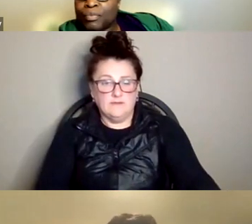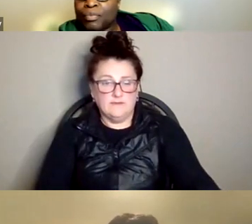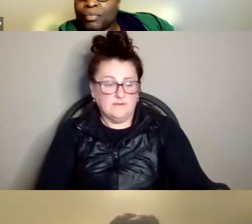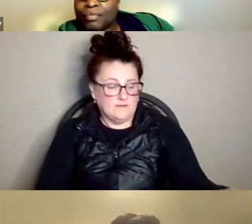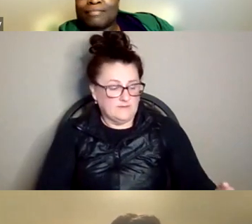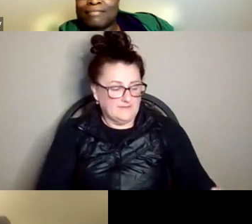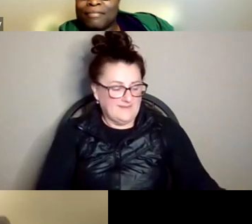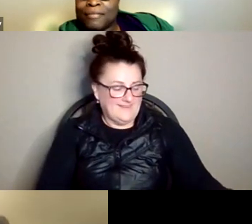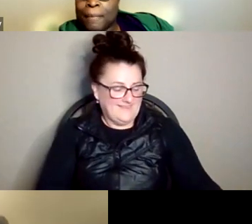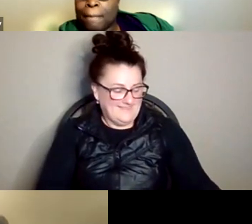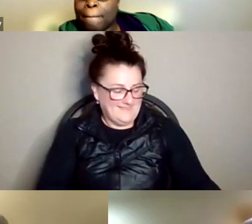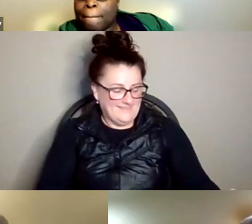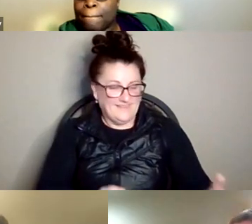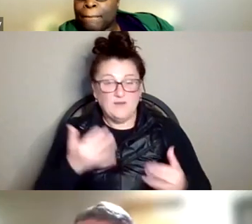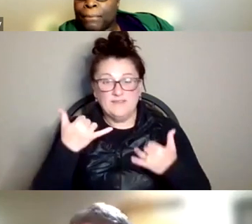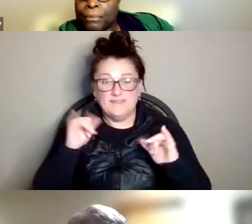have 8 minutes. So